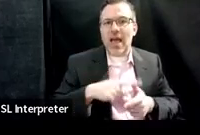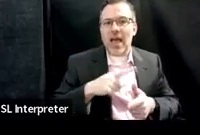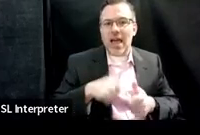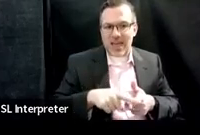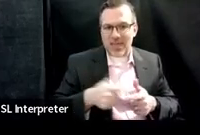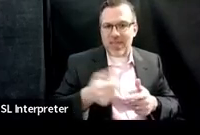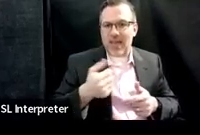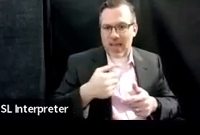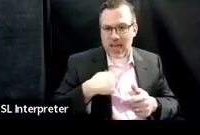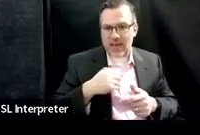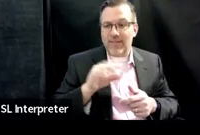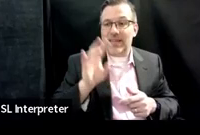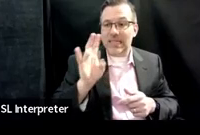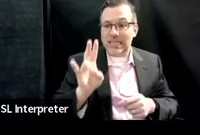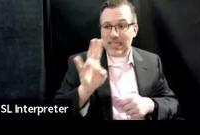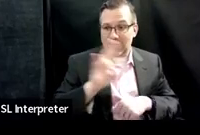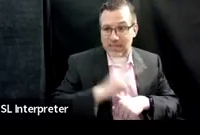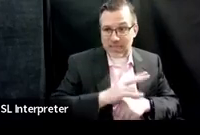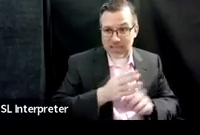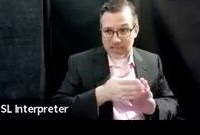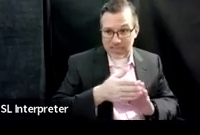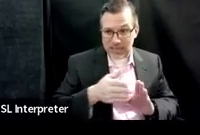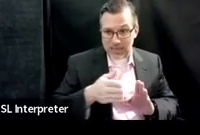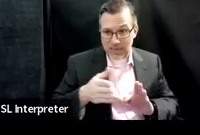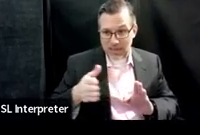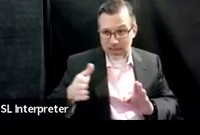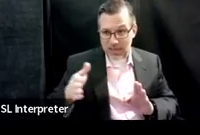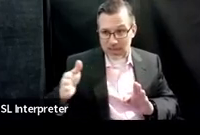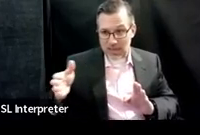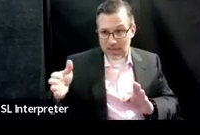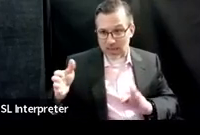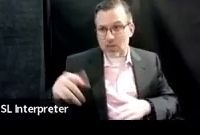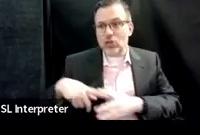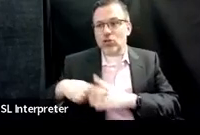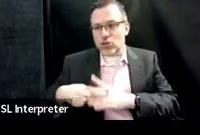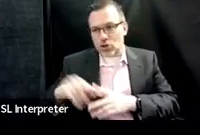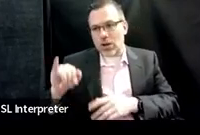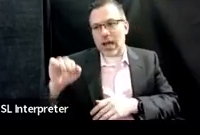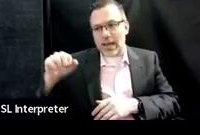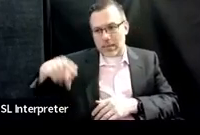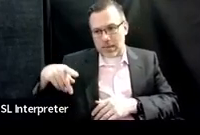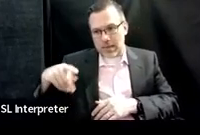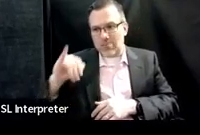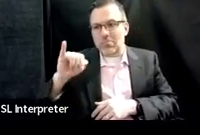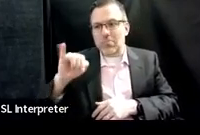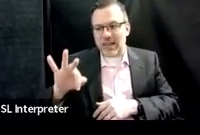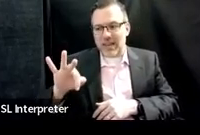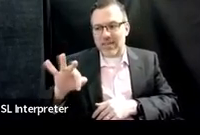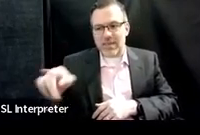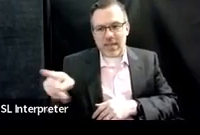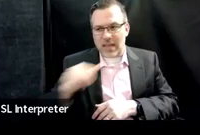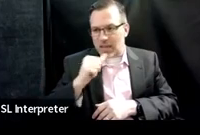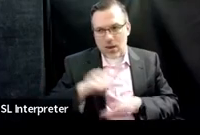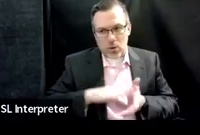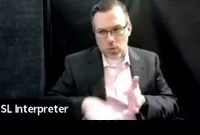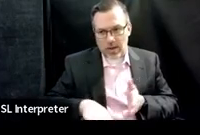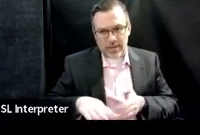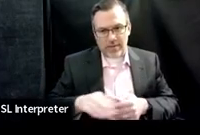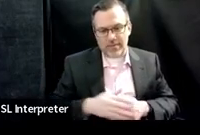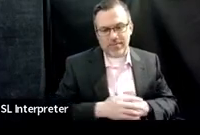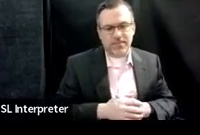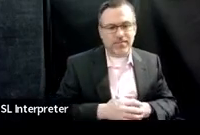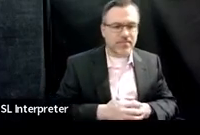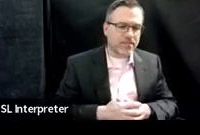7 days. And then that is when the duration of the IEP would start if they did not waive their 7 days. However,